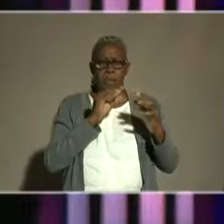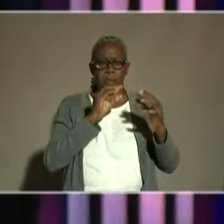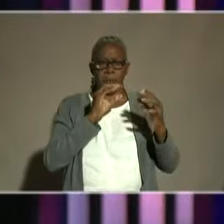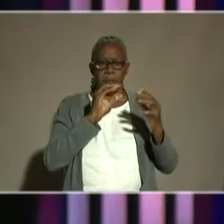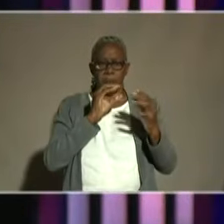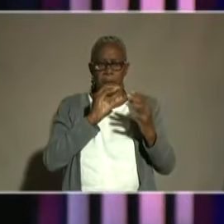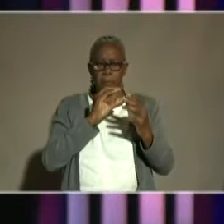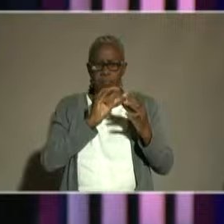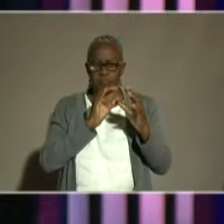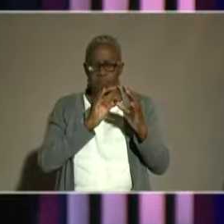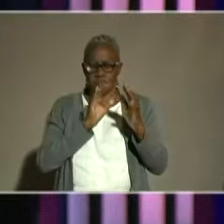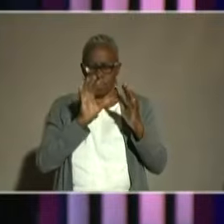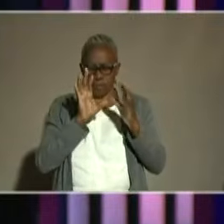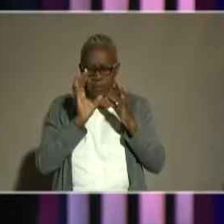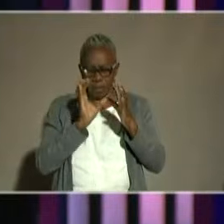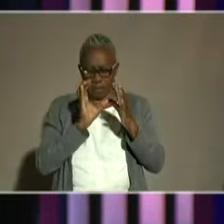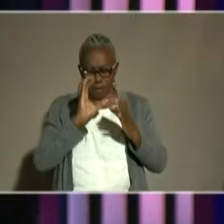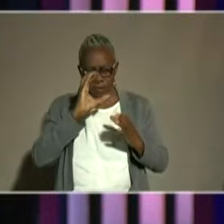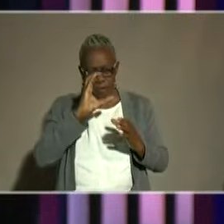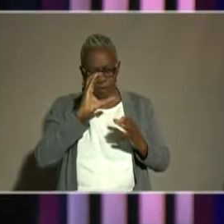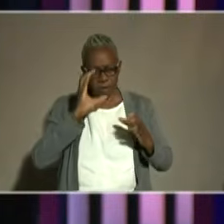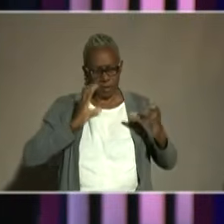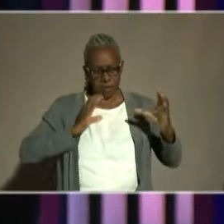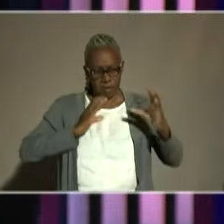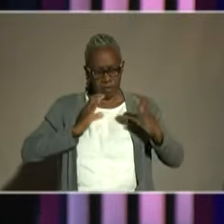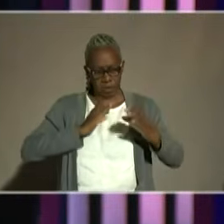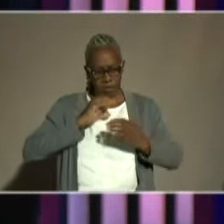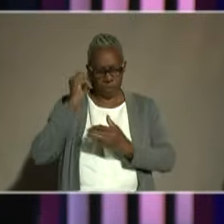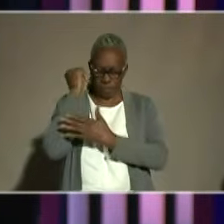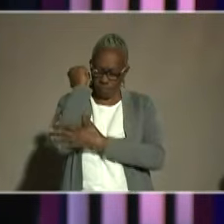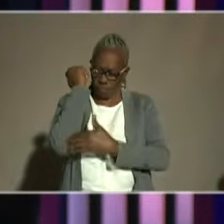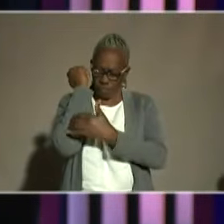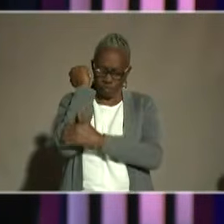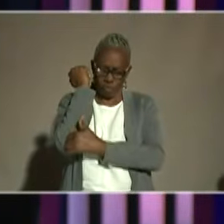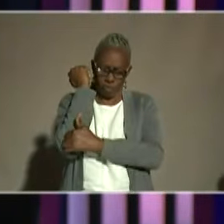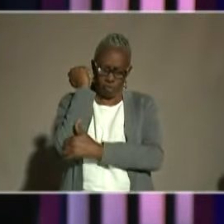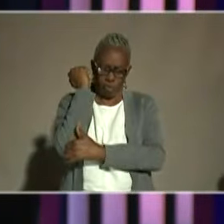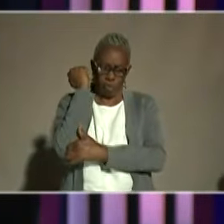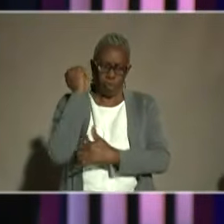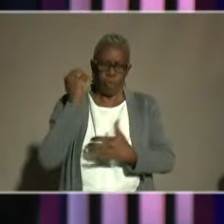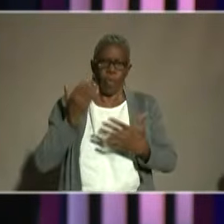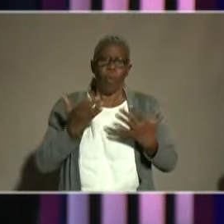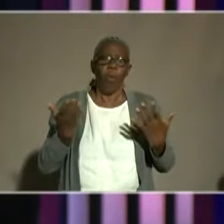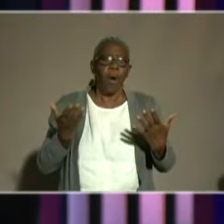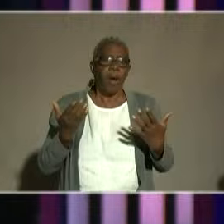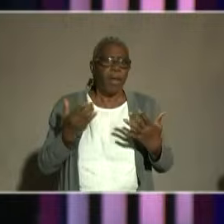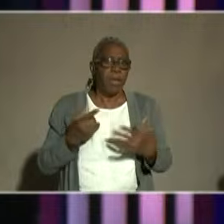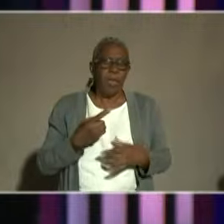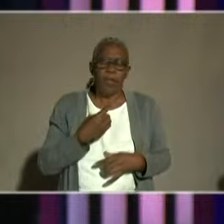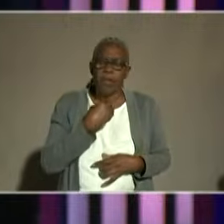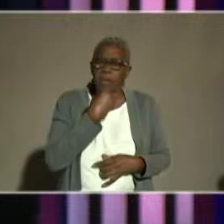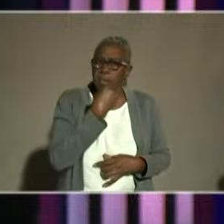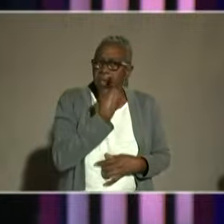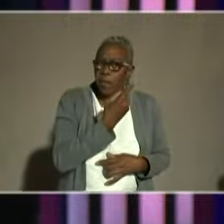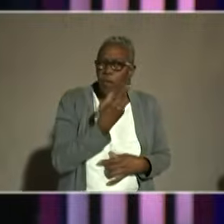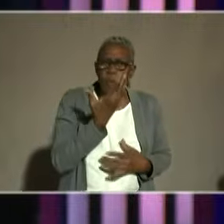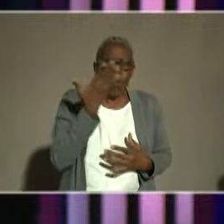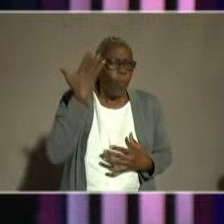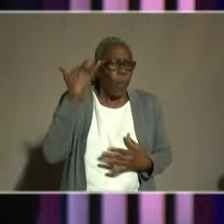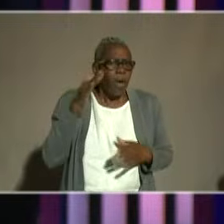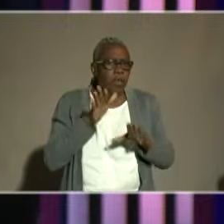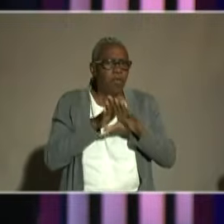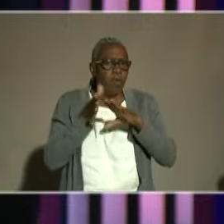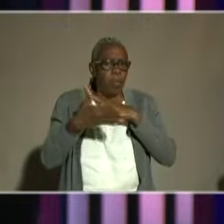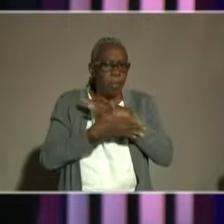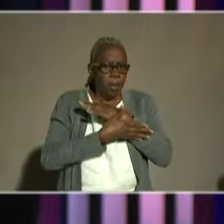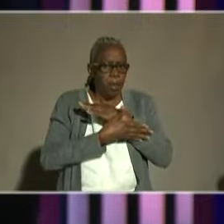dual citizenship and weeks for you to renounce it. Why didn't you acknowledge the issue up front, and why should Jamaicans believe you will be